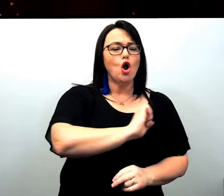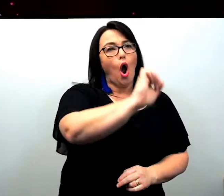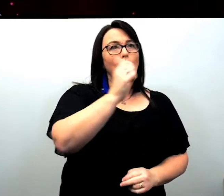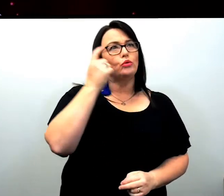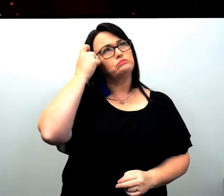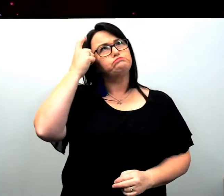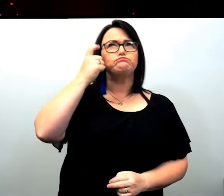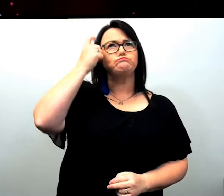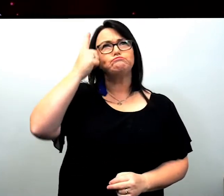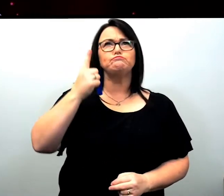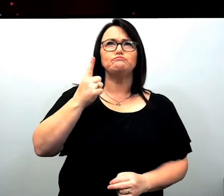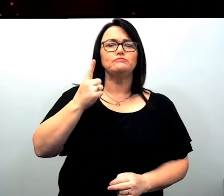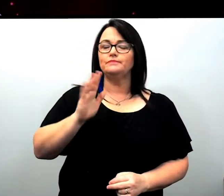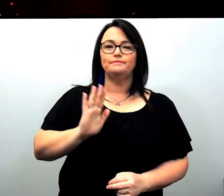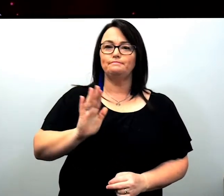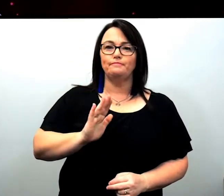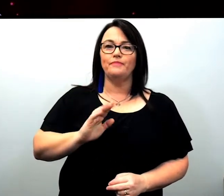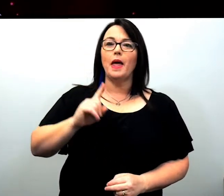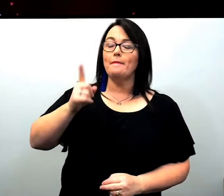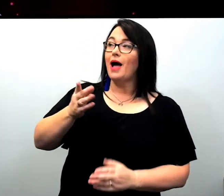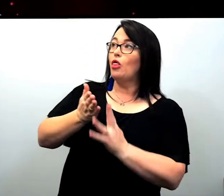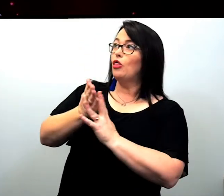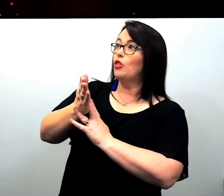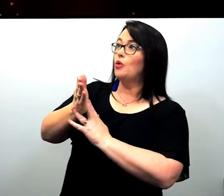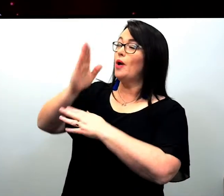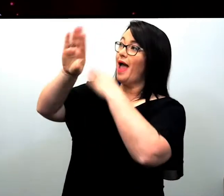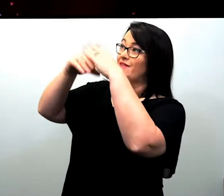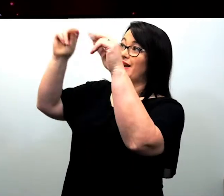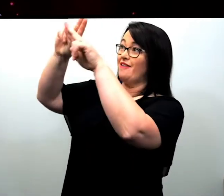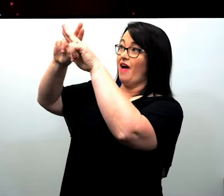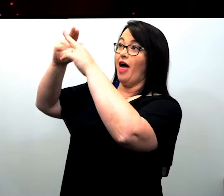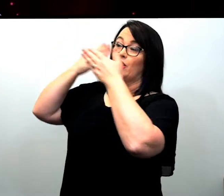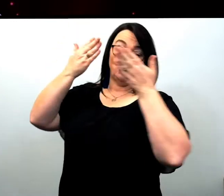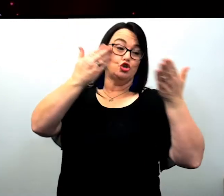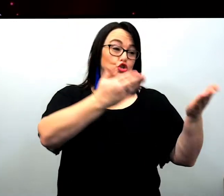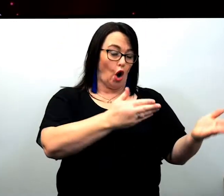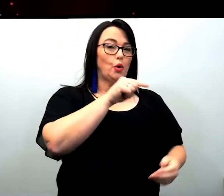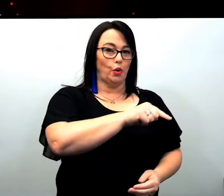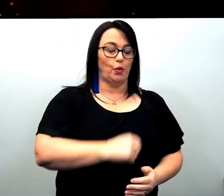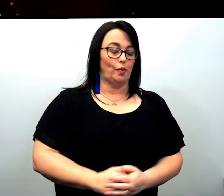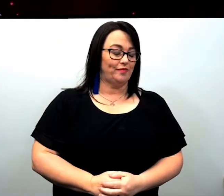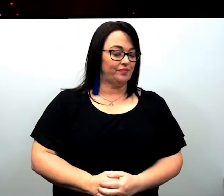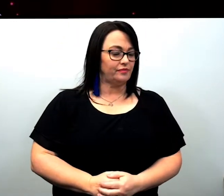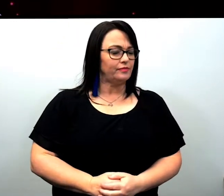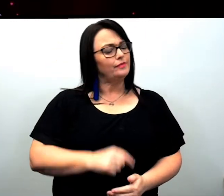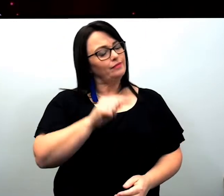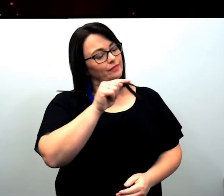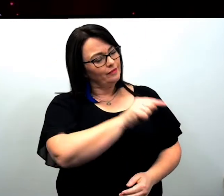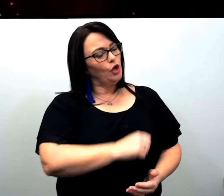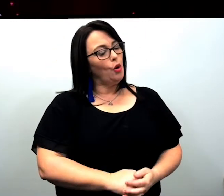supernatural revelation from my Father that's revealed it to you. And he says, and you are Peter, and on